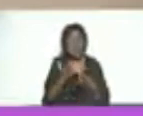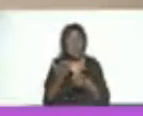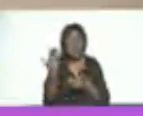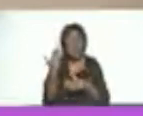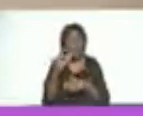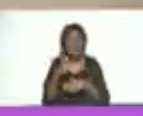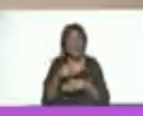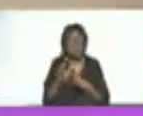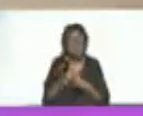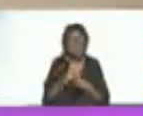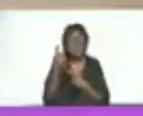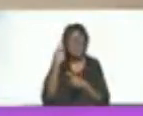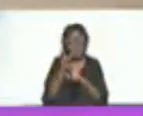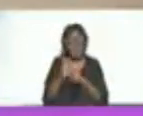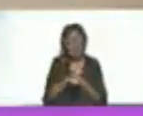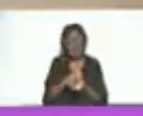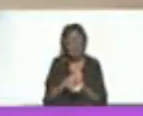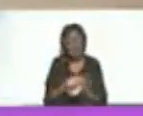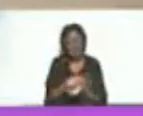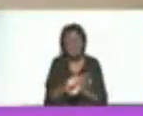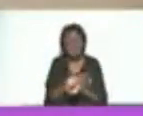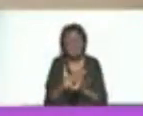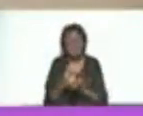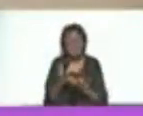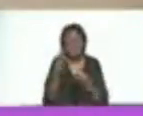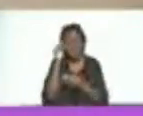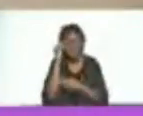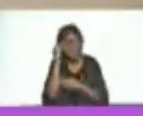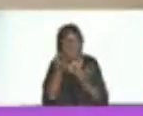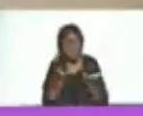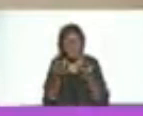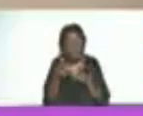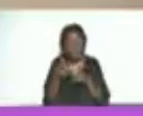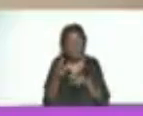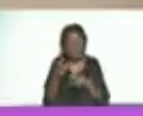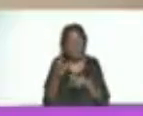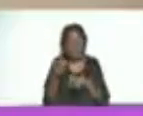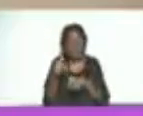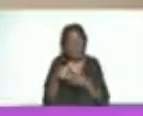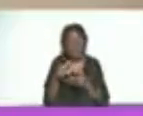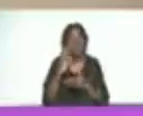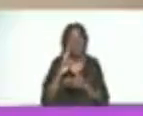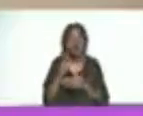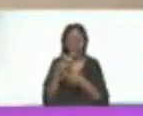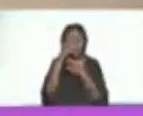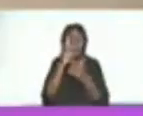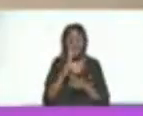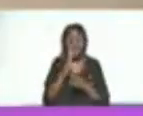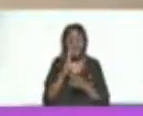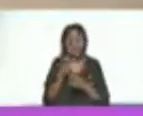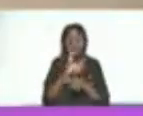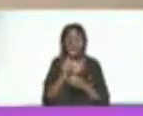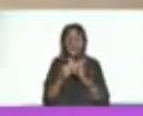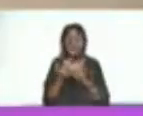that island in her honor. Our Amigo Knowles is standing by with more details of tonight's event, held ahead of Nathalee's